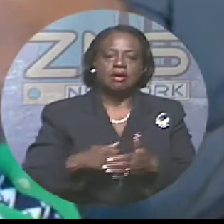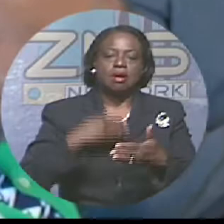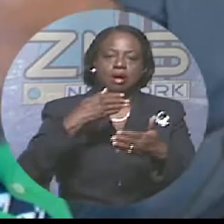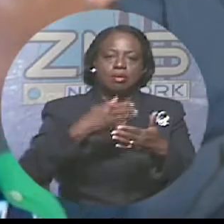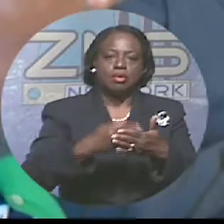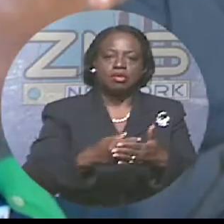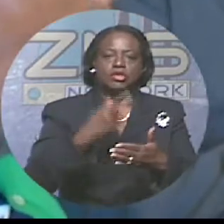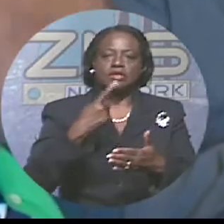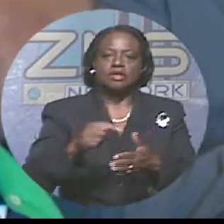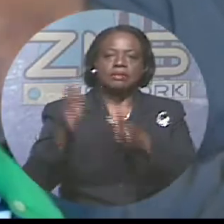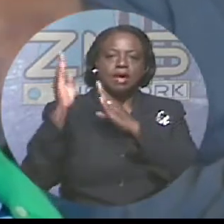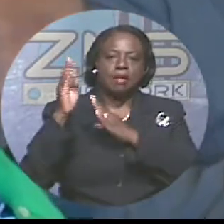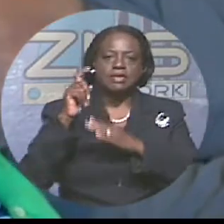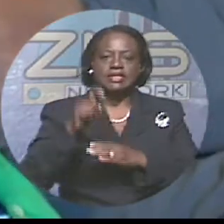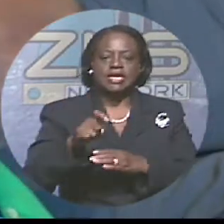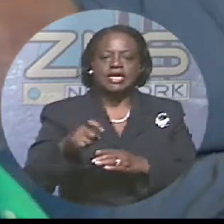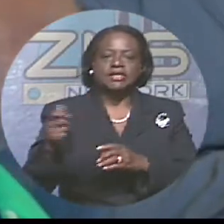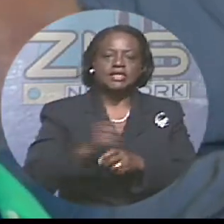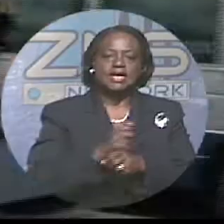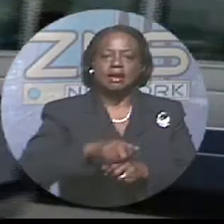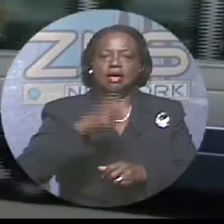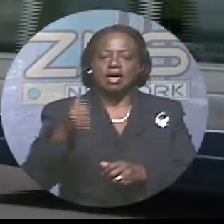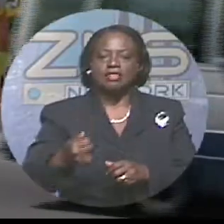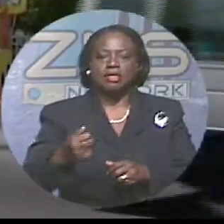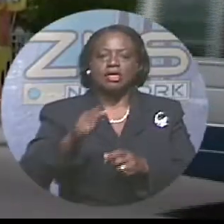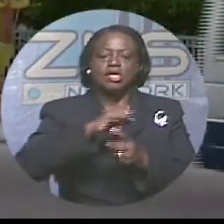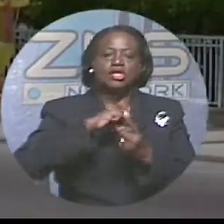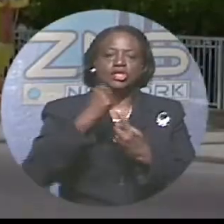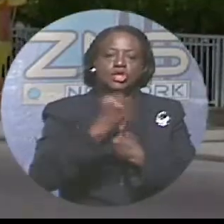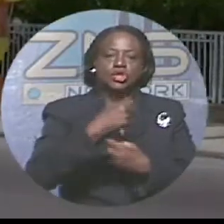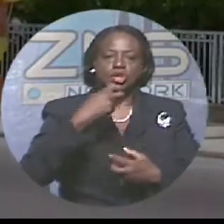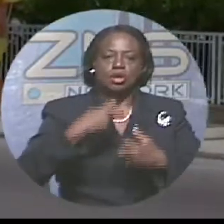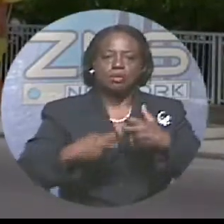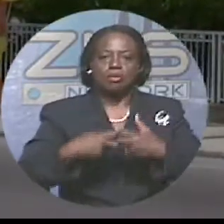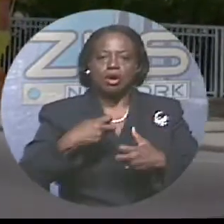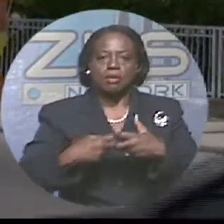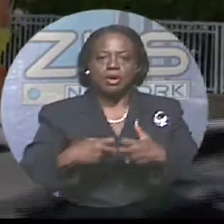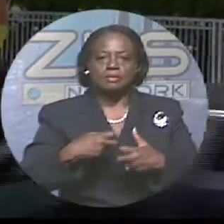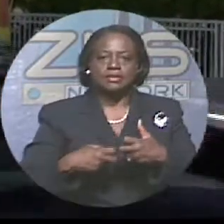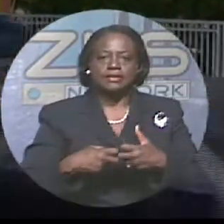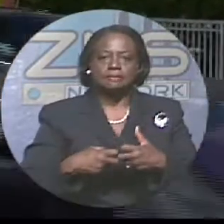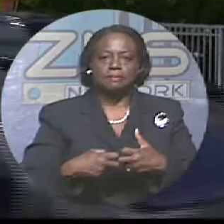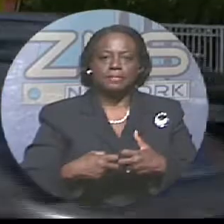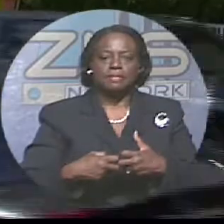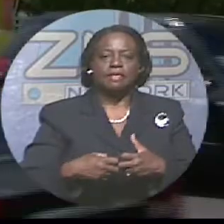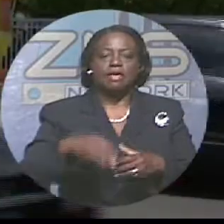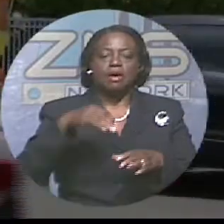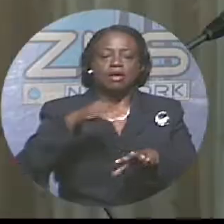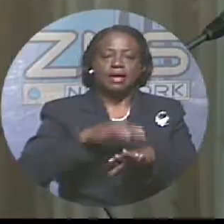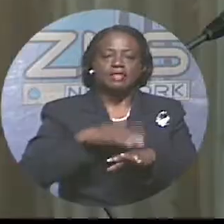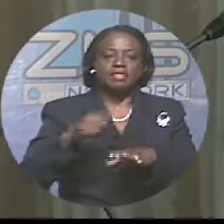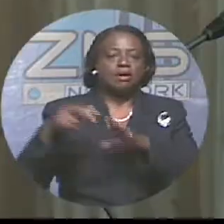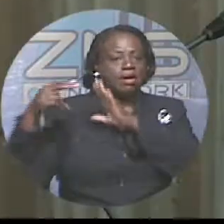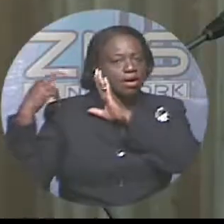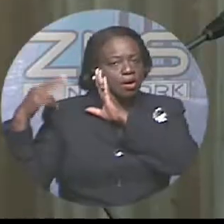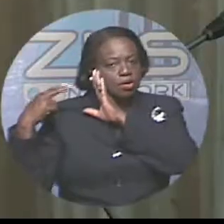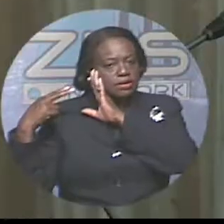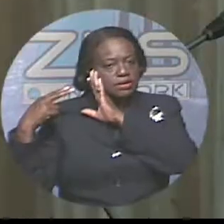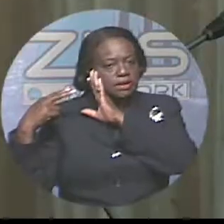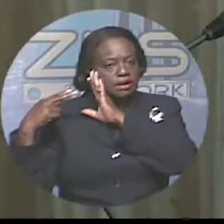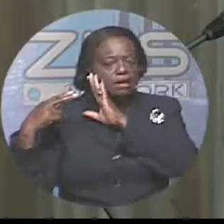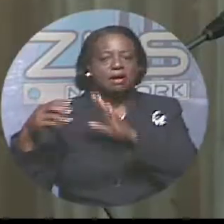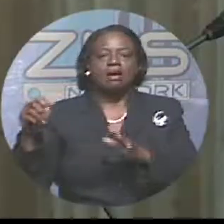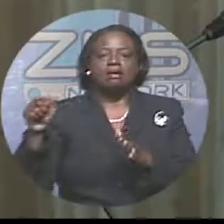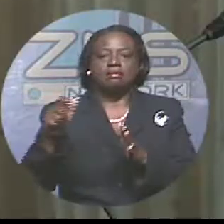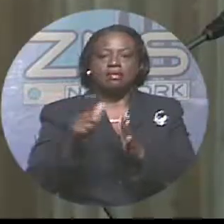to tackle these and other social problems head-on. During the program's soft launch at the British Colonial Hilton on Monday afternoon, Attorney General